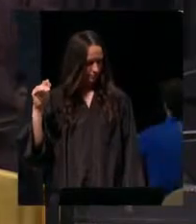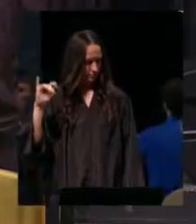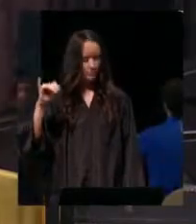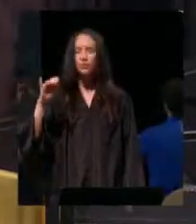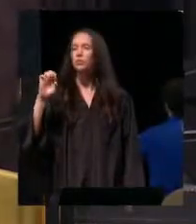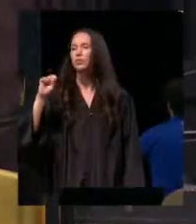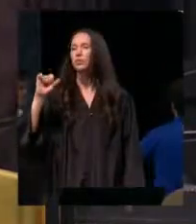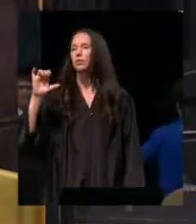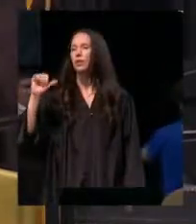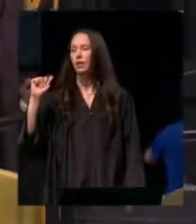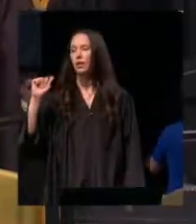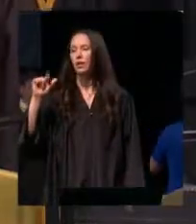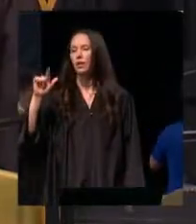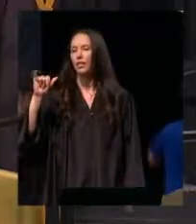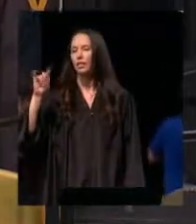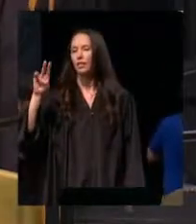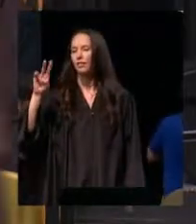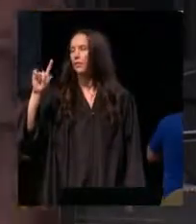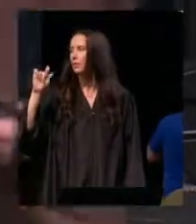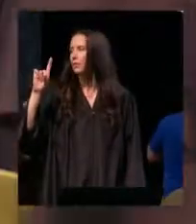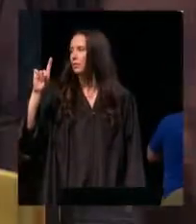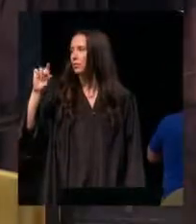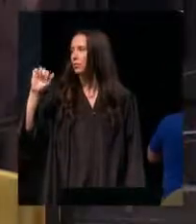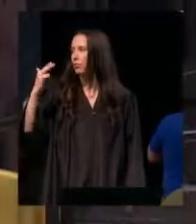Jessica Livdahl.